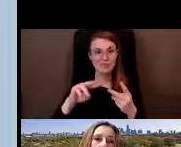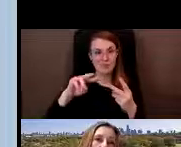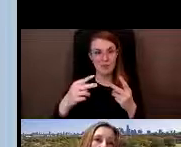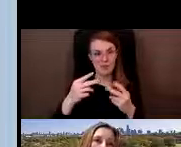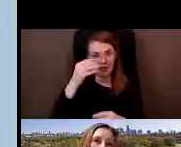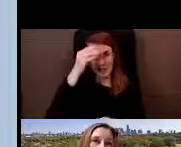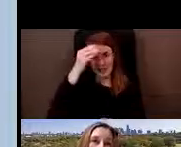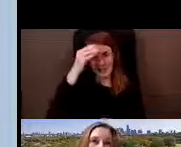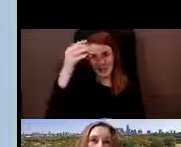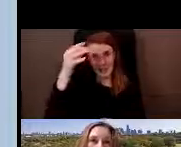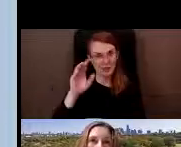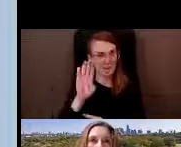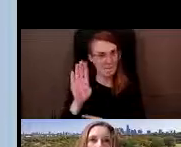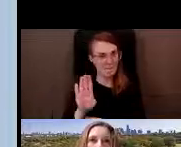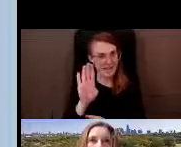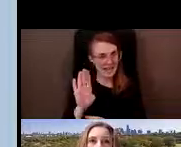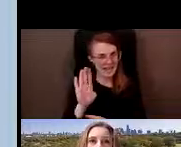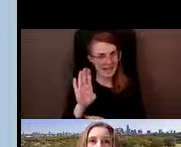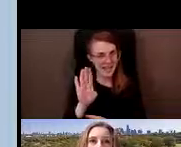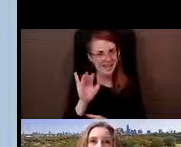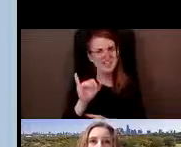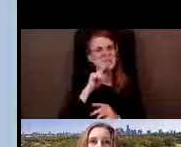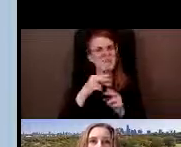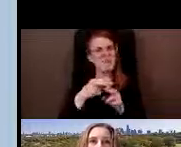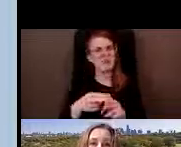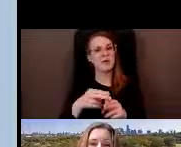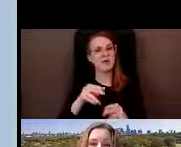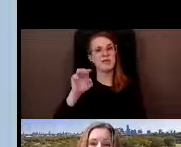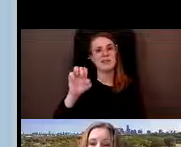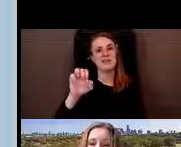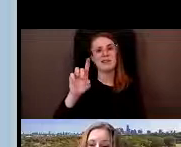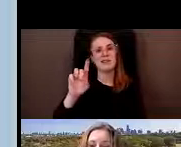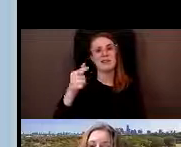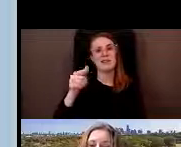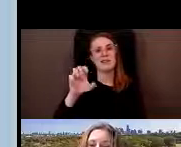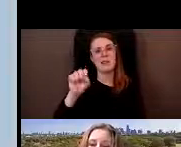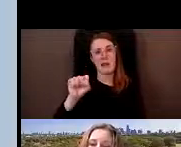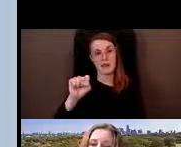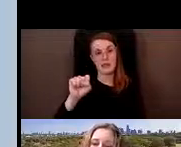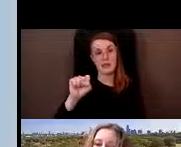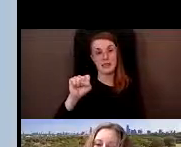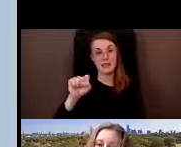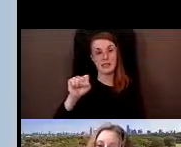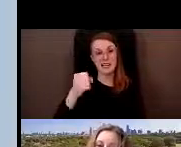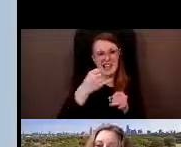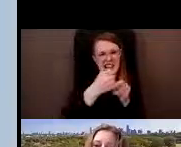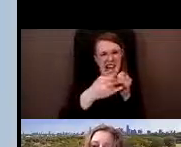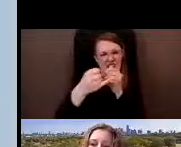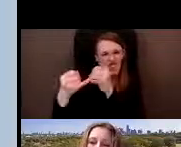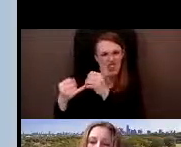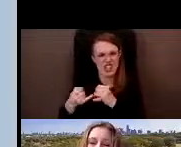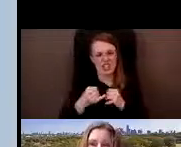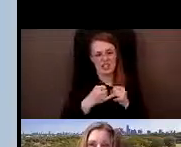is concept B, which we have been calling the edges concept. And we explored what it would mean